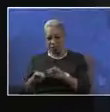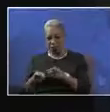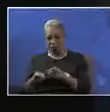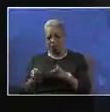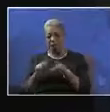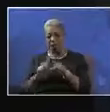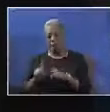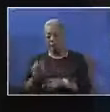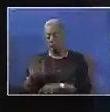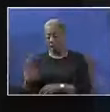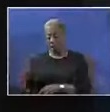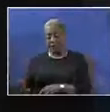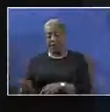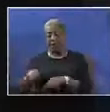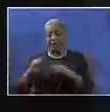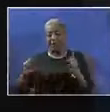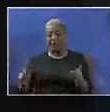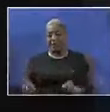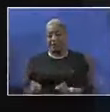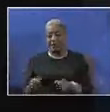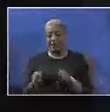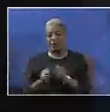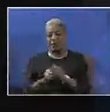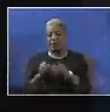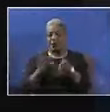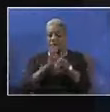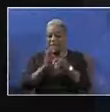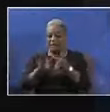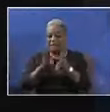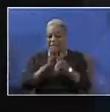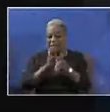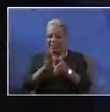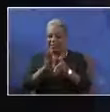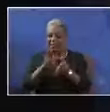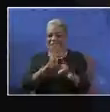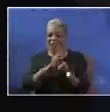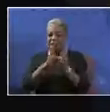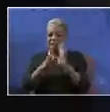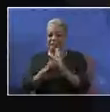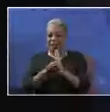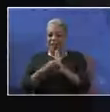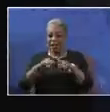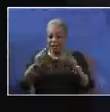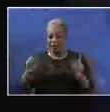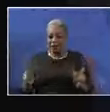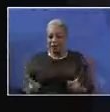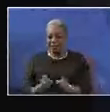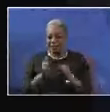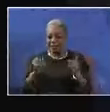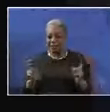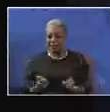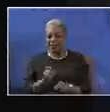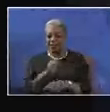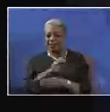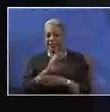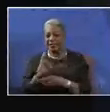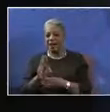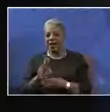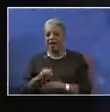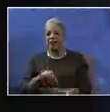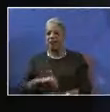great sin with the census, was the sin of pride. And the reason why pride is always the great